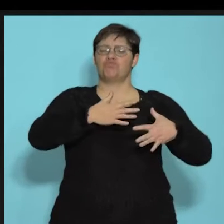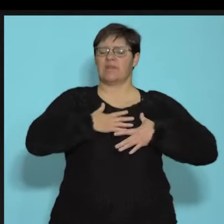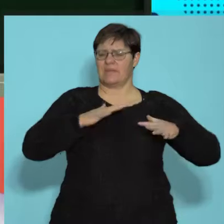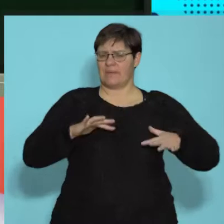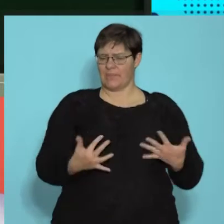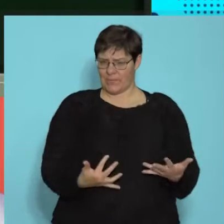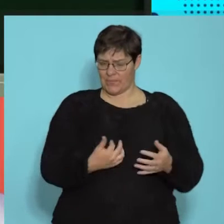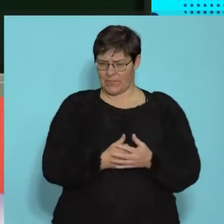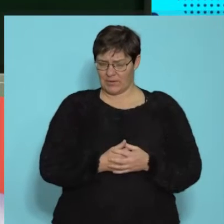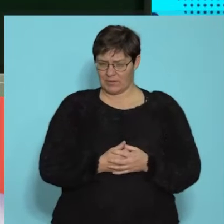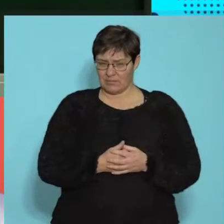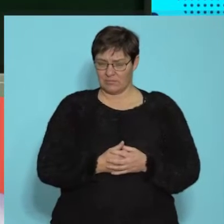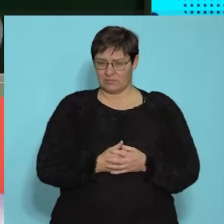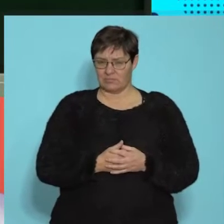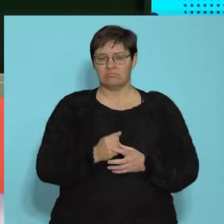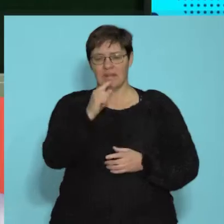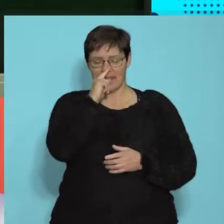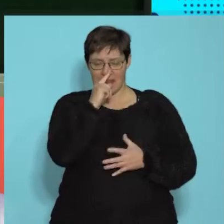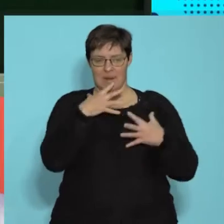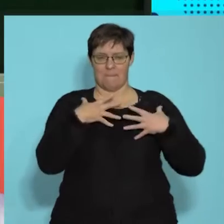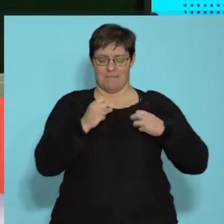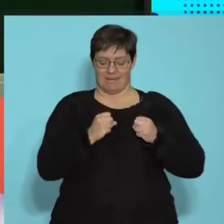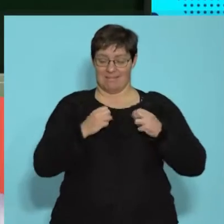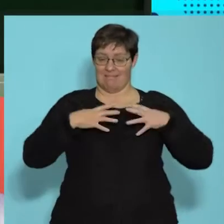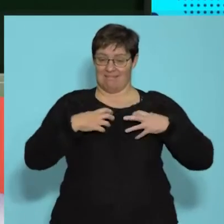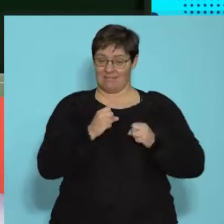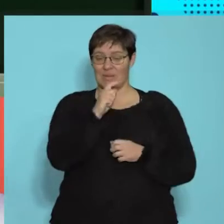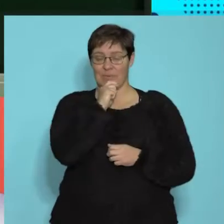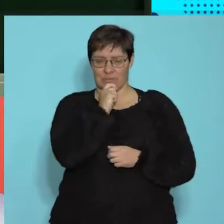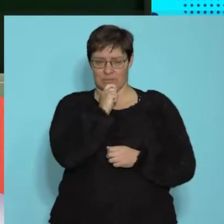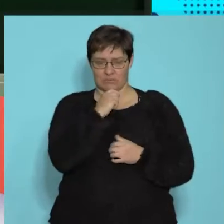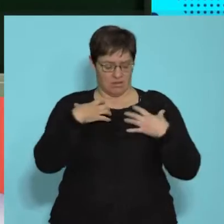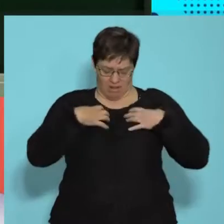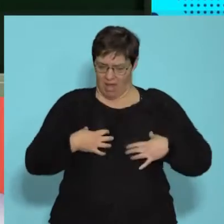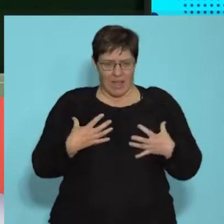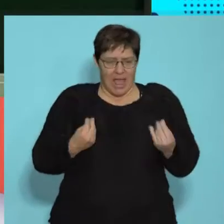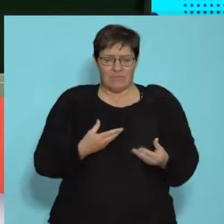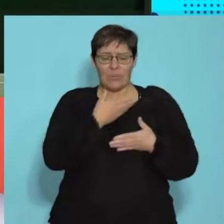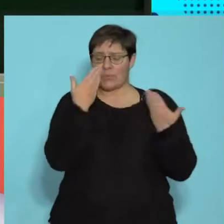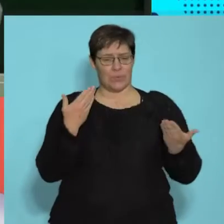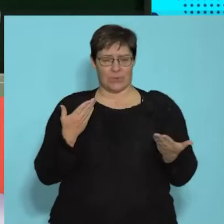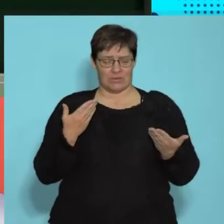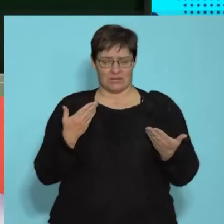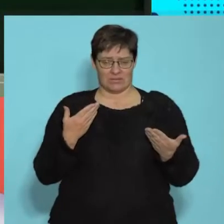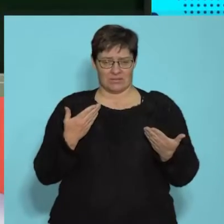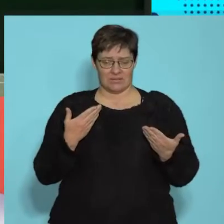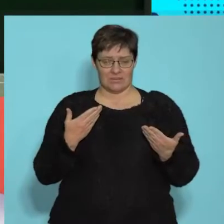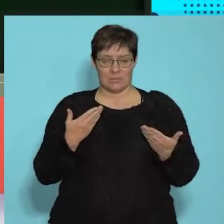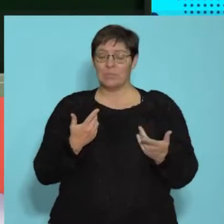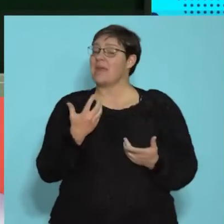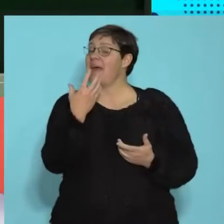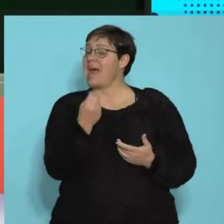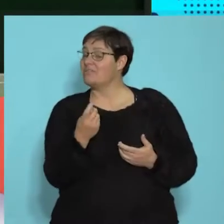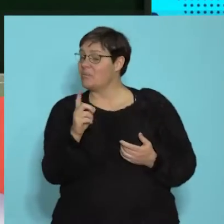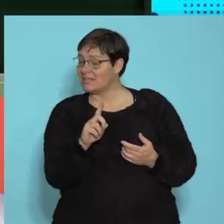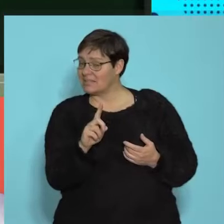breathing, we need to use muscles. Now, they don't have, right? The lungs don't have, but